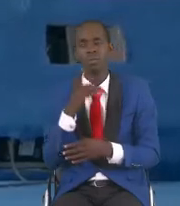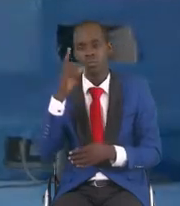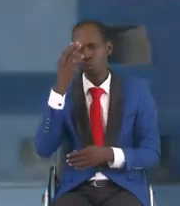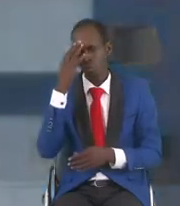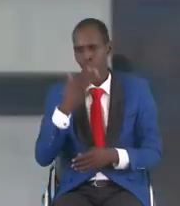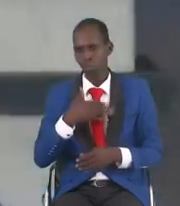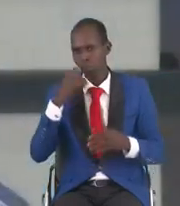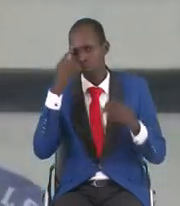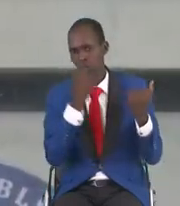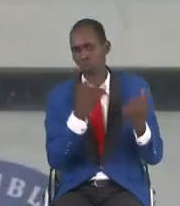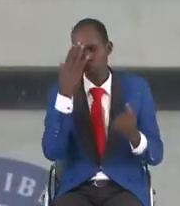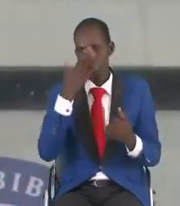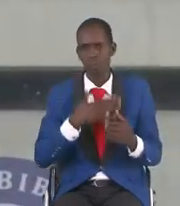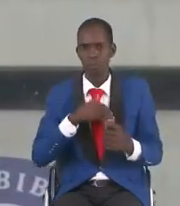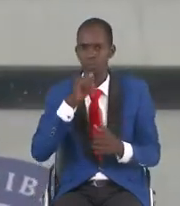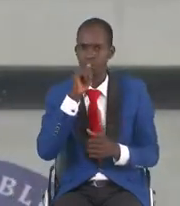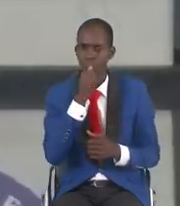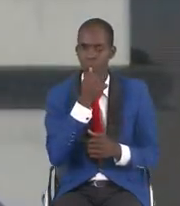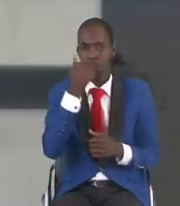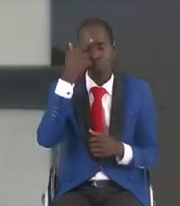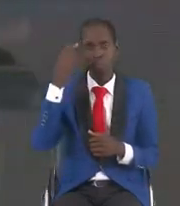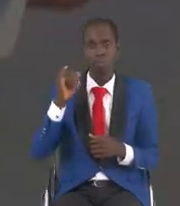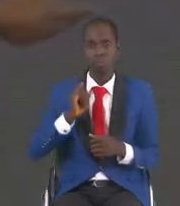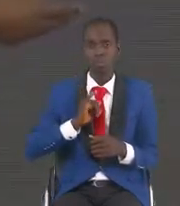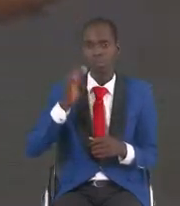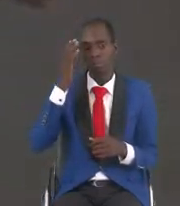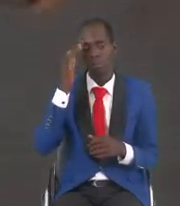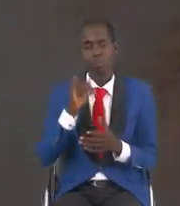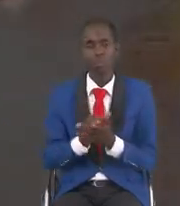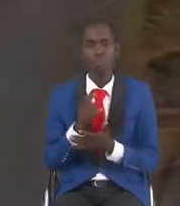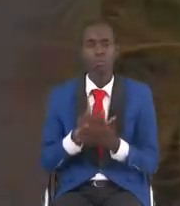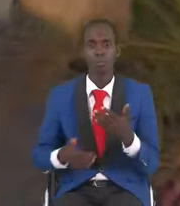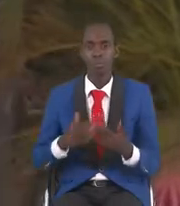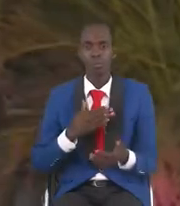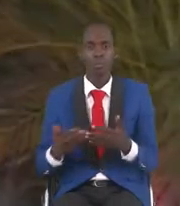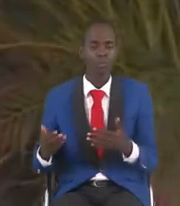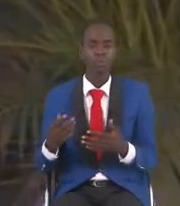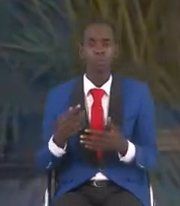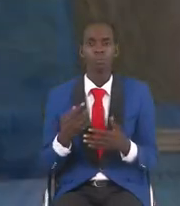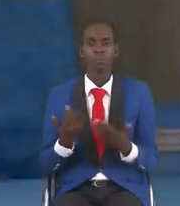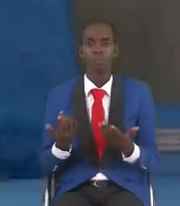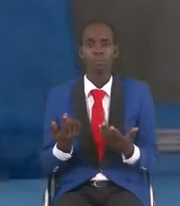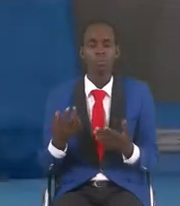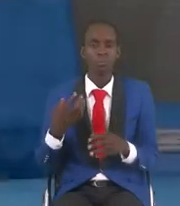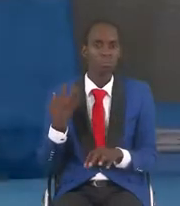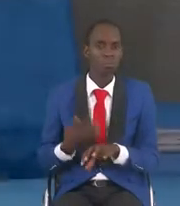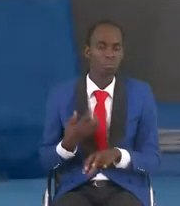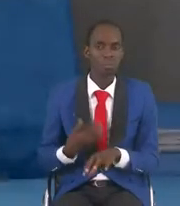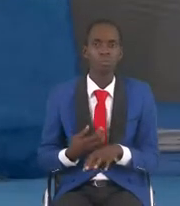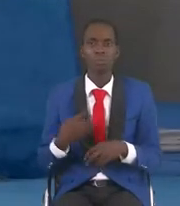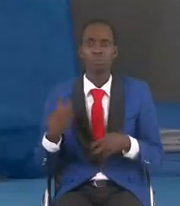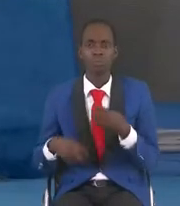long suffering. Because I know that whatever danger, whatever difficulty, all that